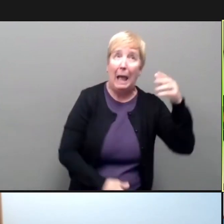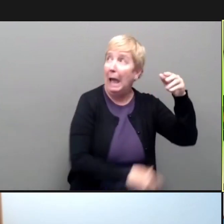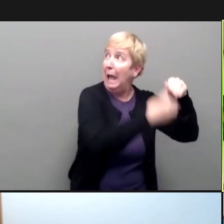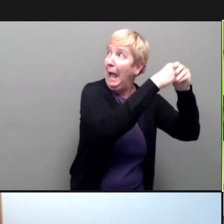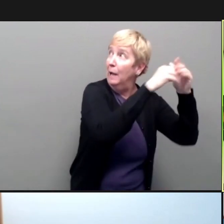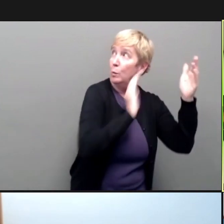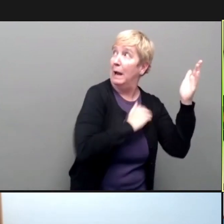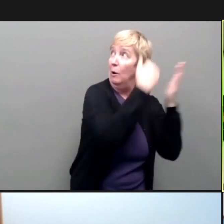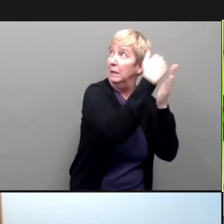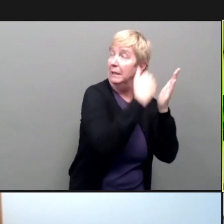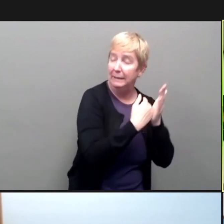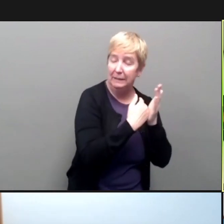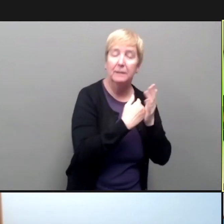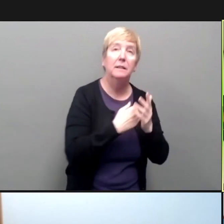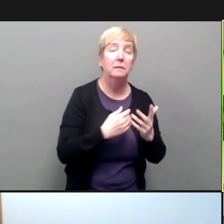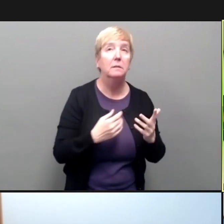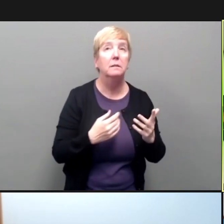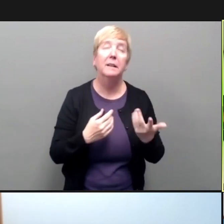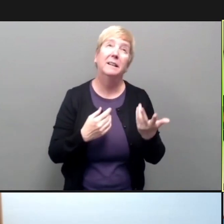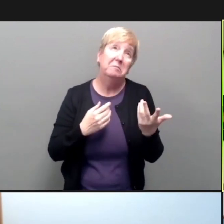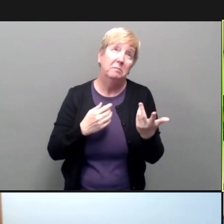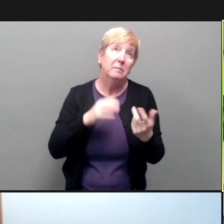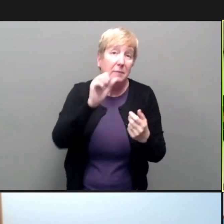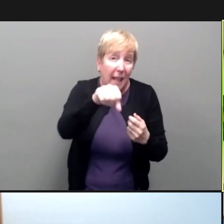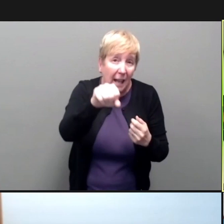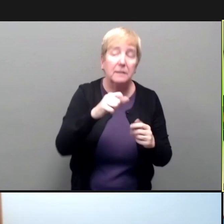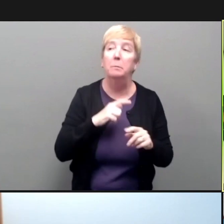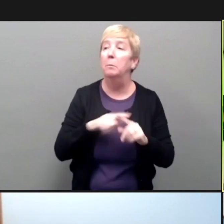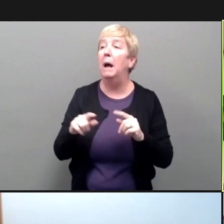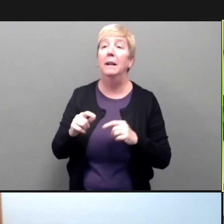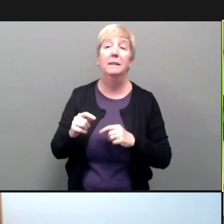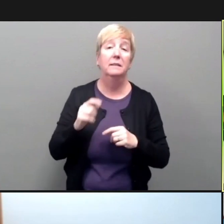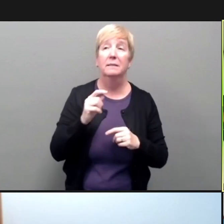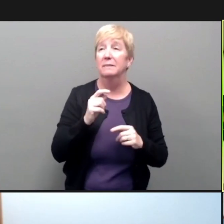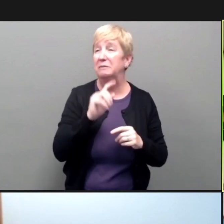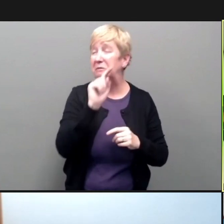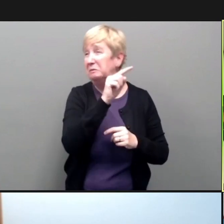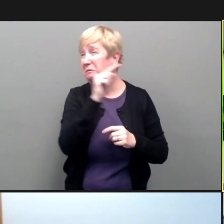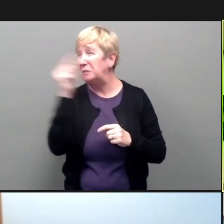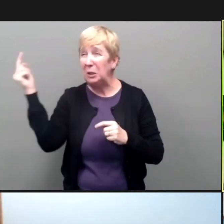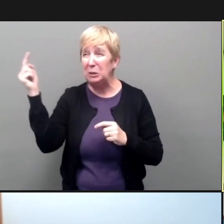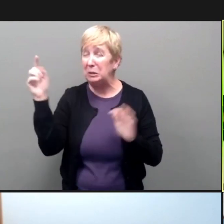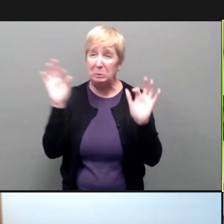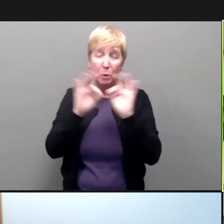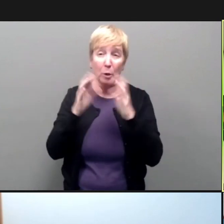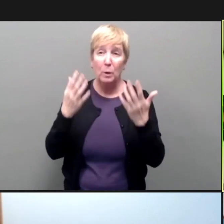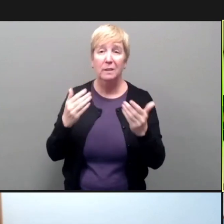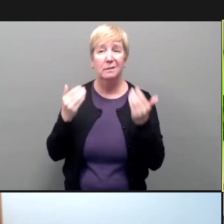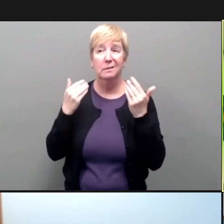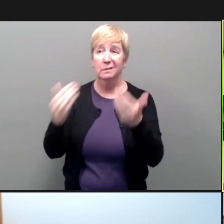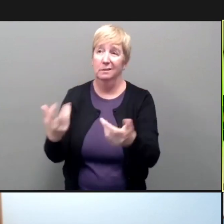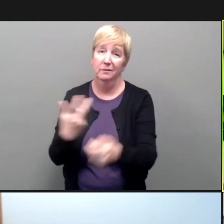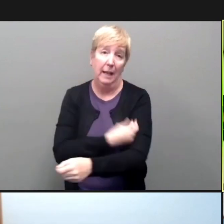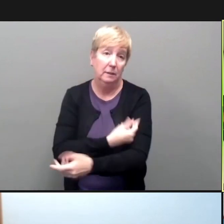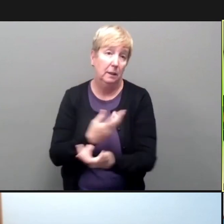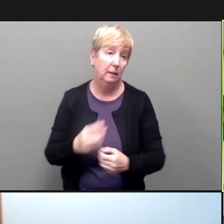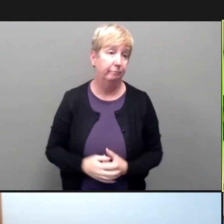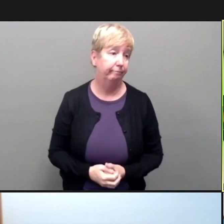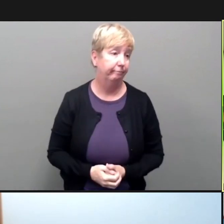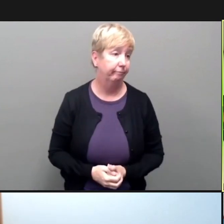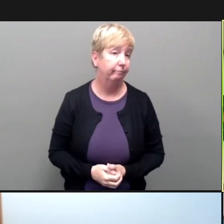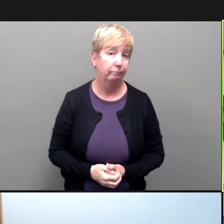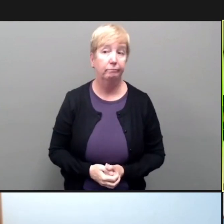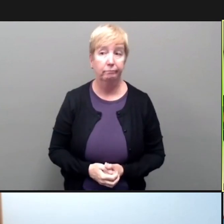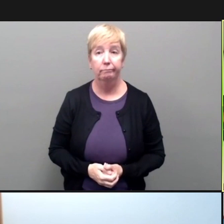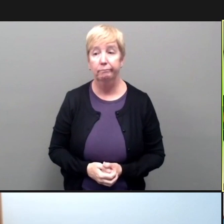one thing is for people to get vaccinated. I mean, it's really a simple solution, and folks,